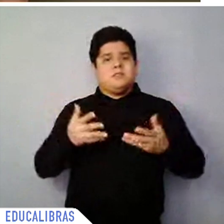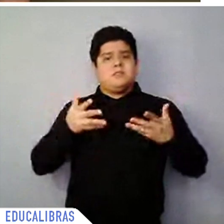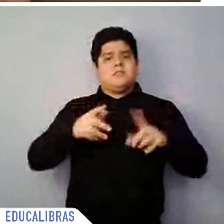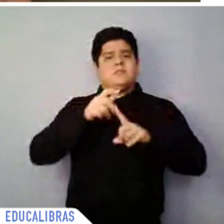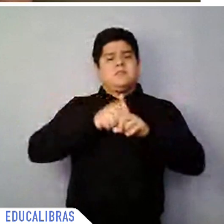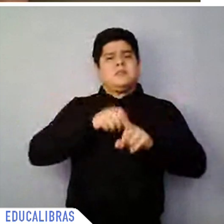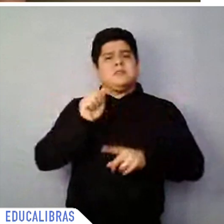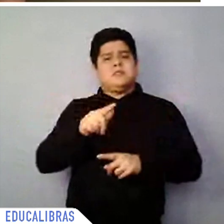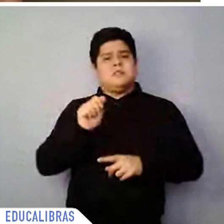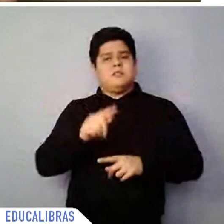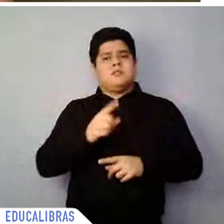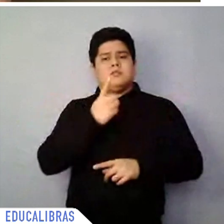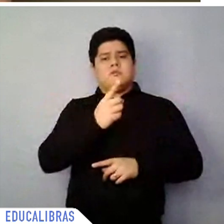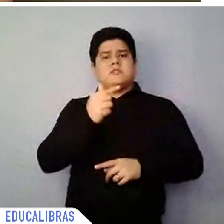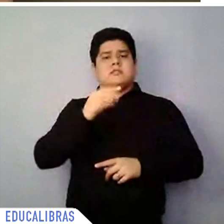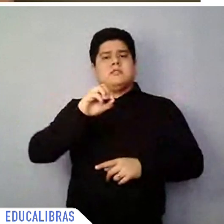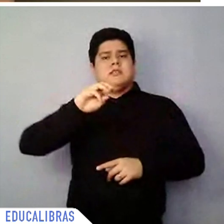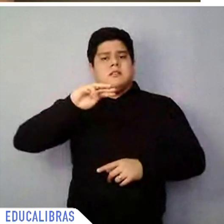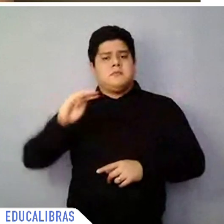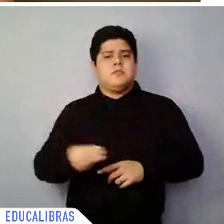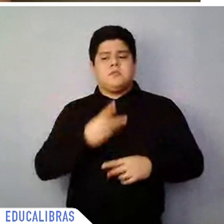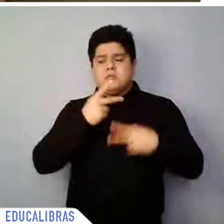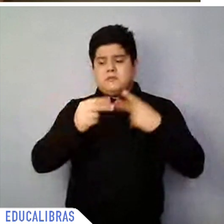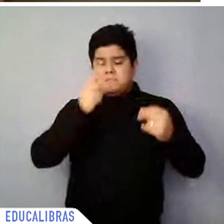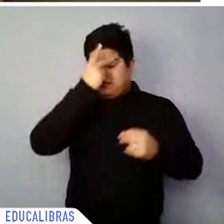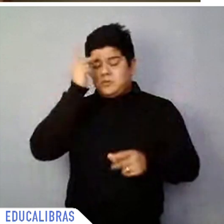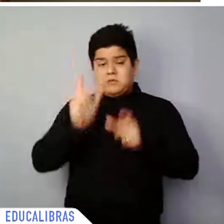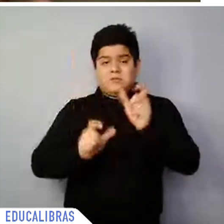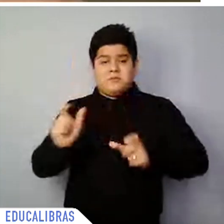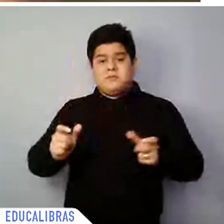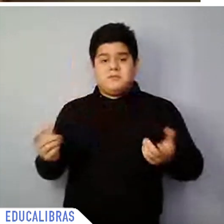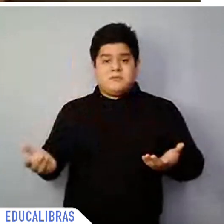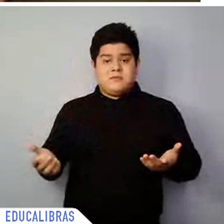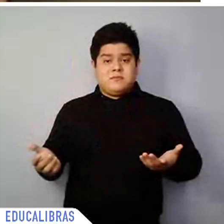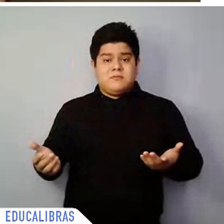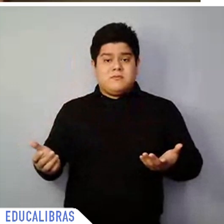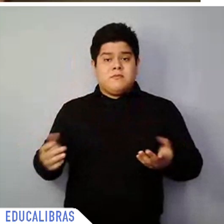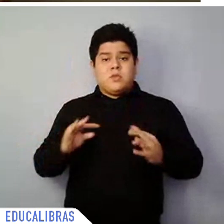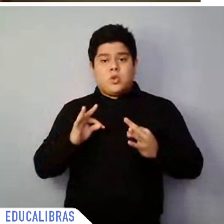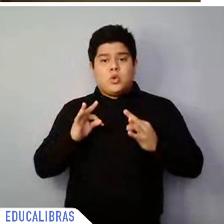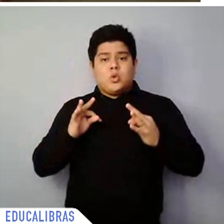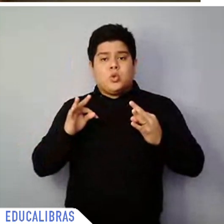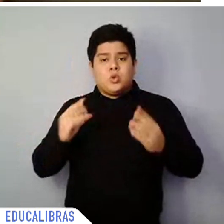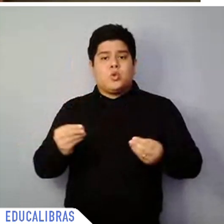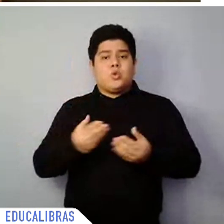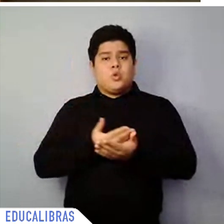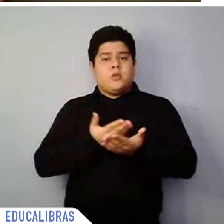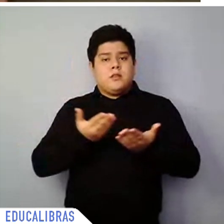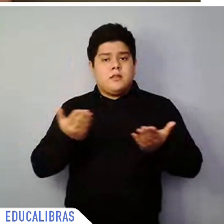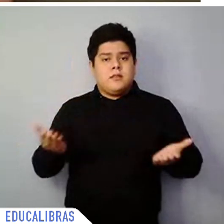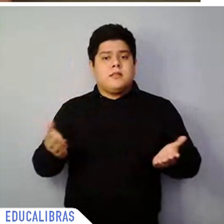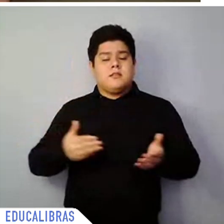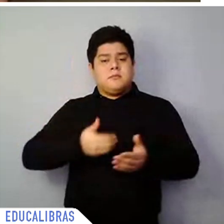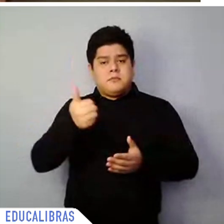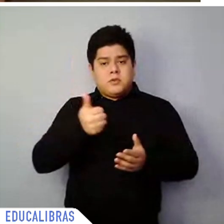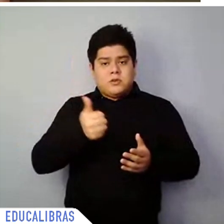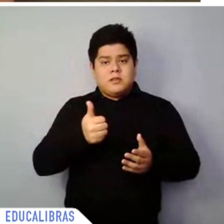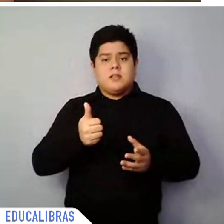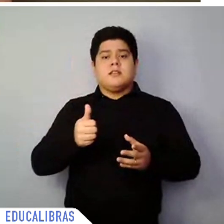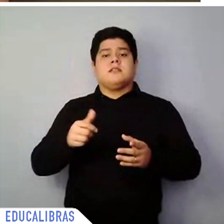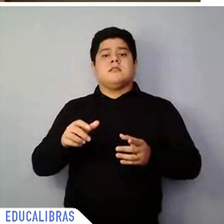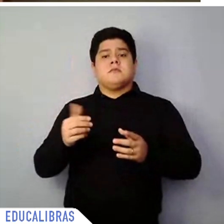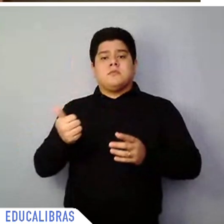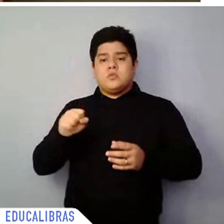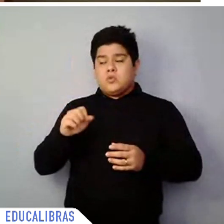been offered to Brazil, we would have been able to reach August this year with over 170